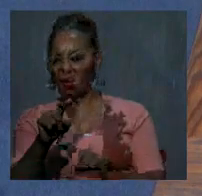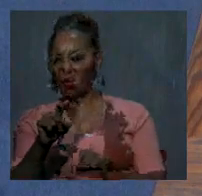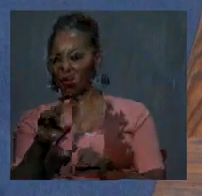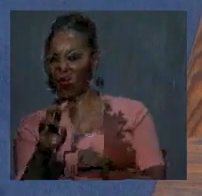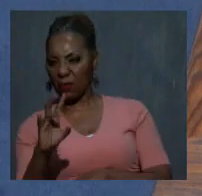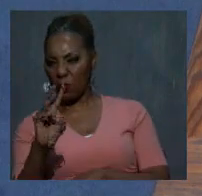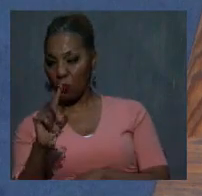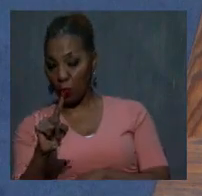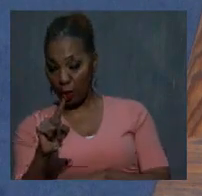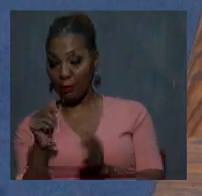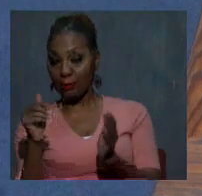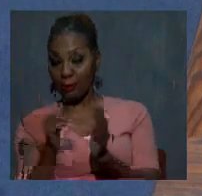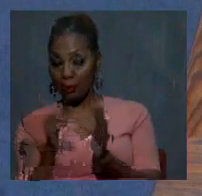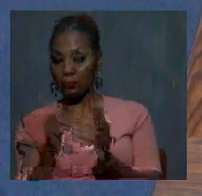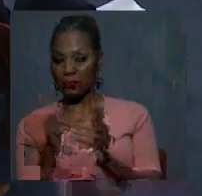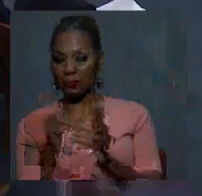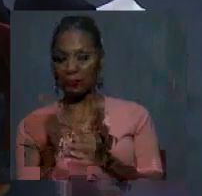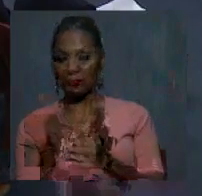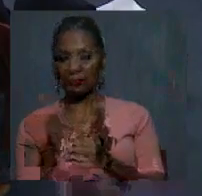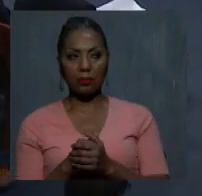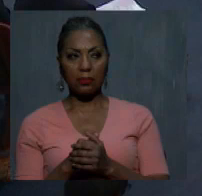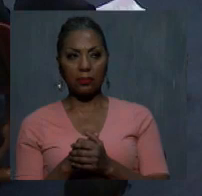71.